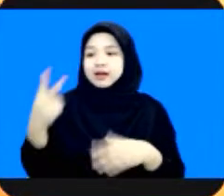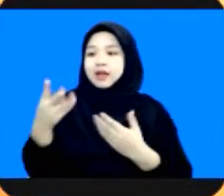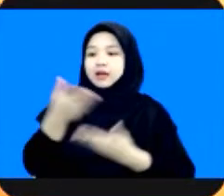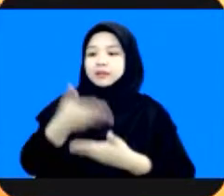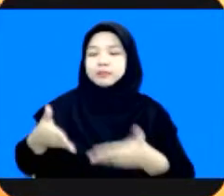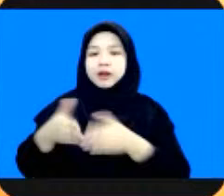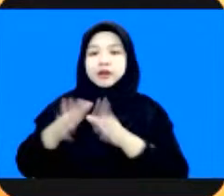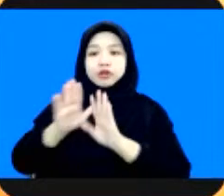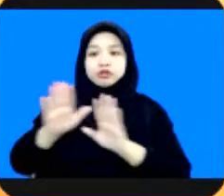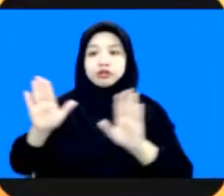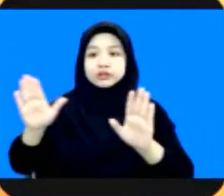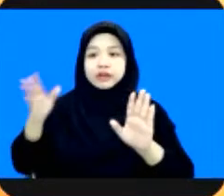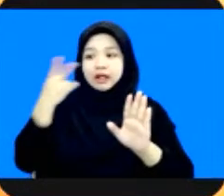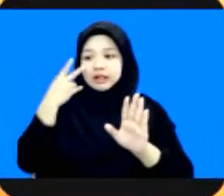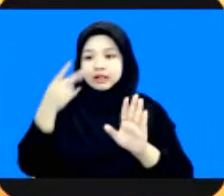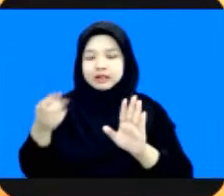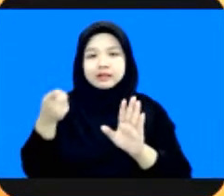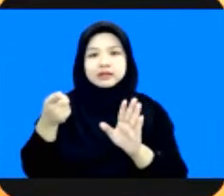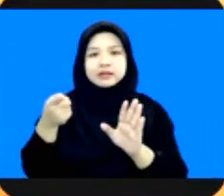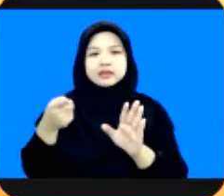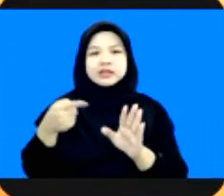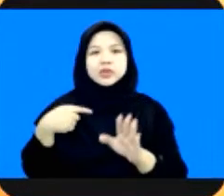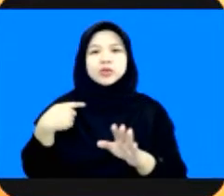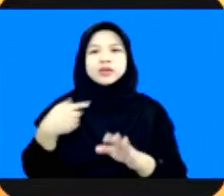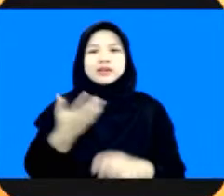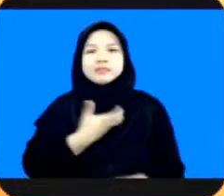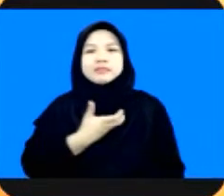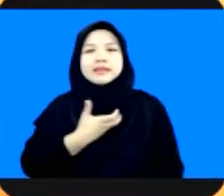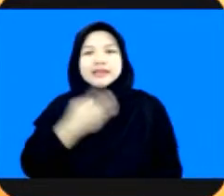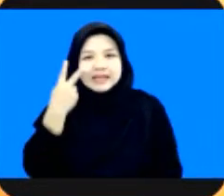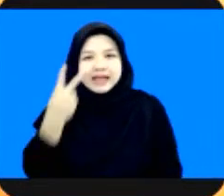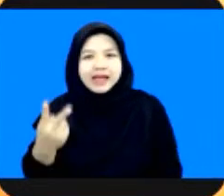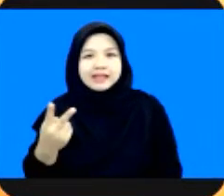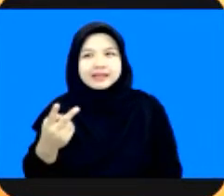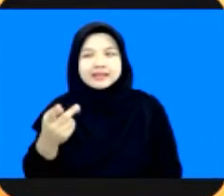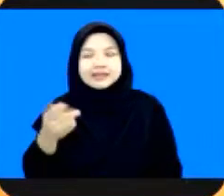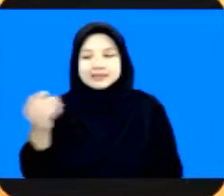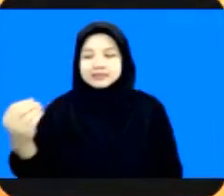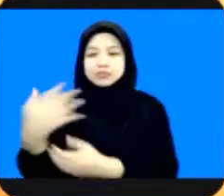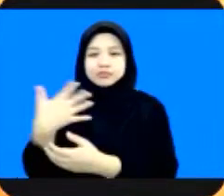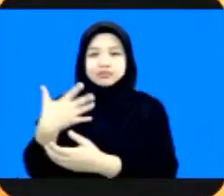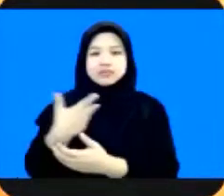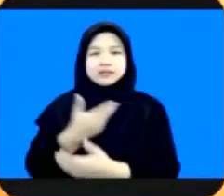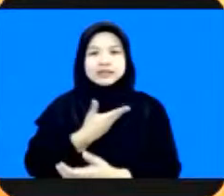want. Yeah, in this with this filter bubble algorithm, and also the